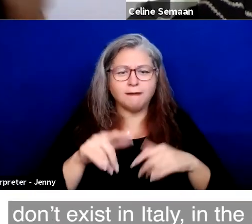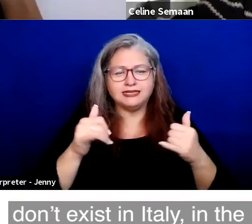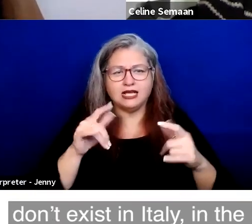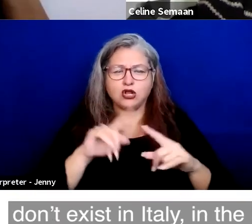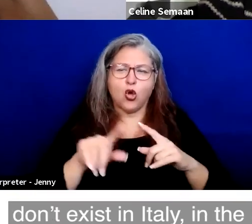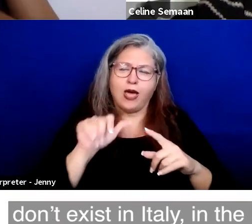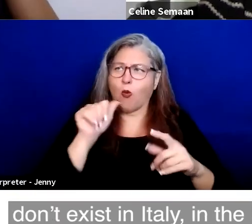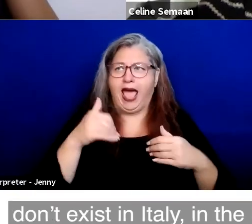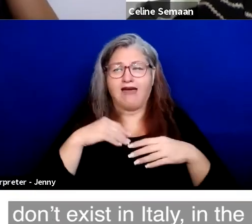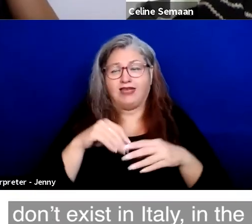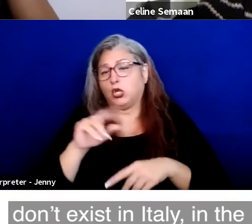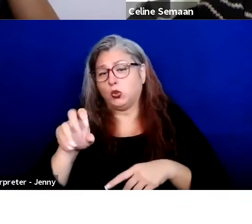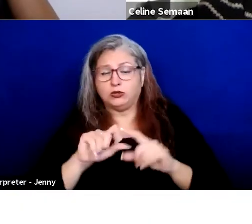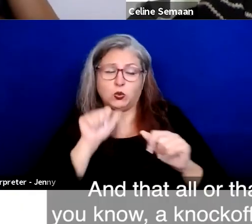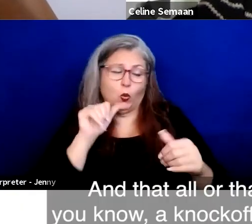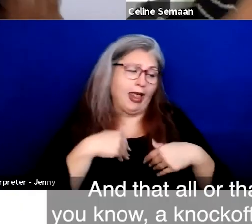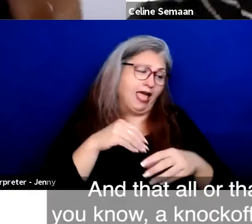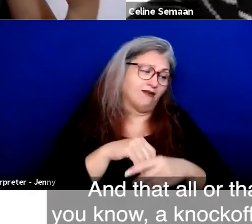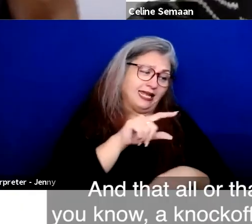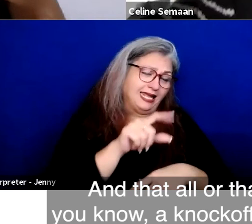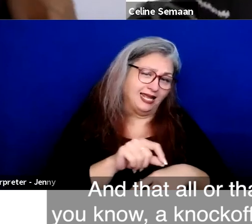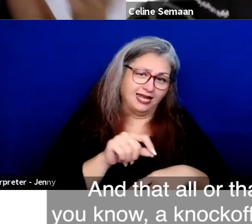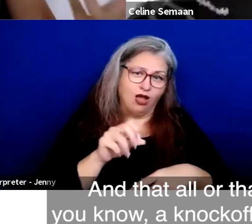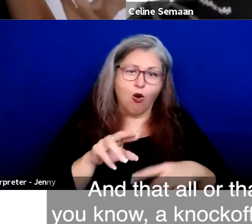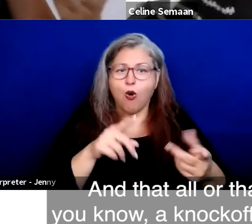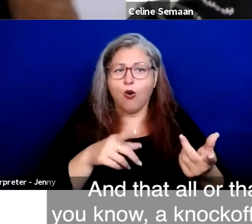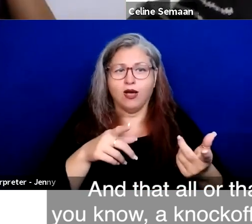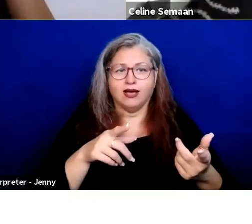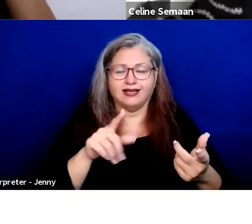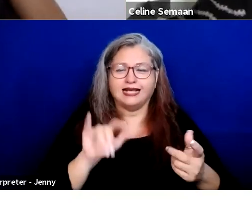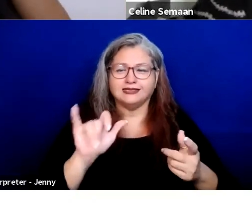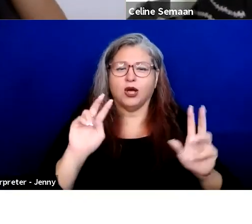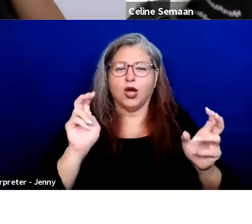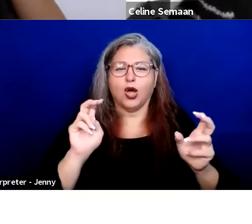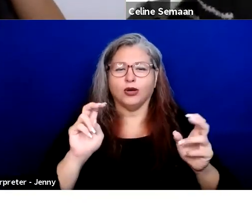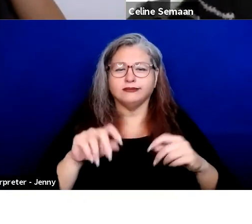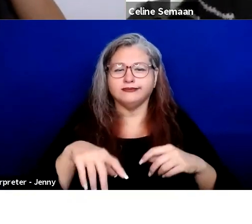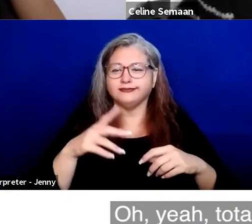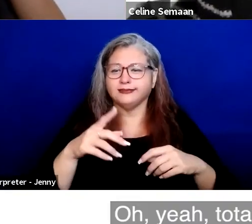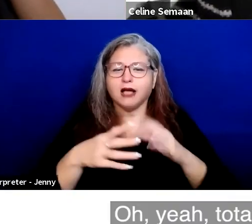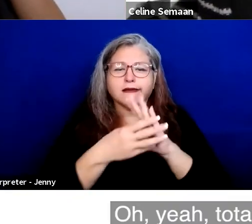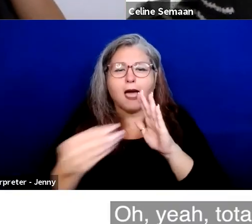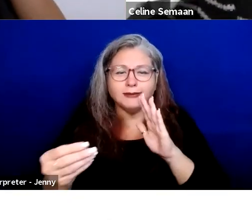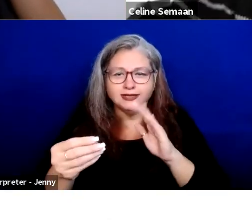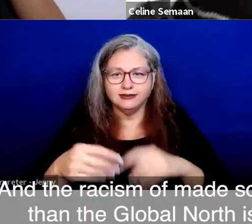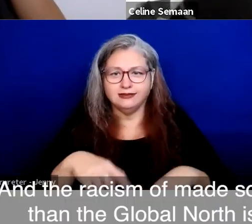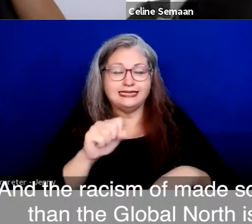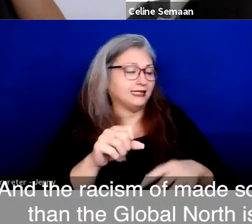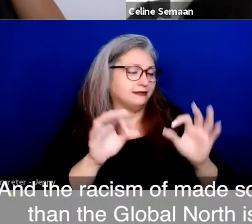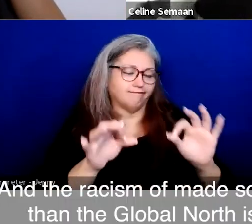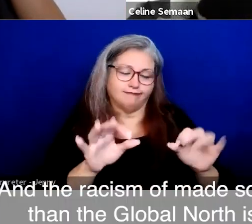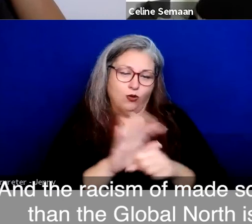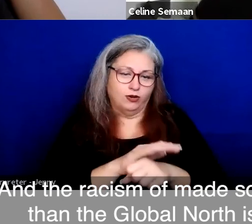in the US, et cetera. And that it's, a knockoff product, right? Oh, yeah, totally.